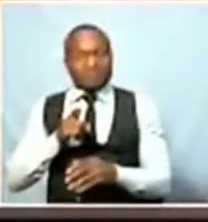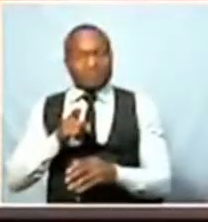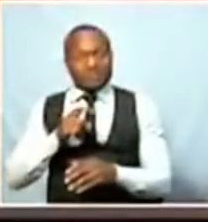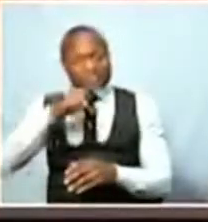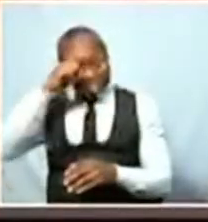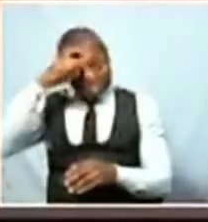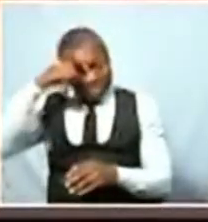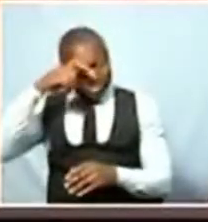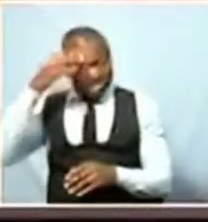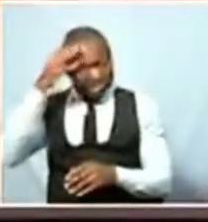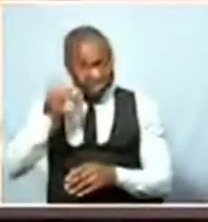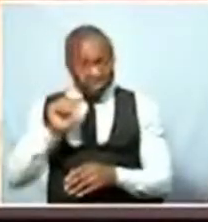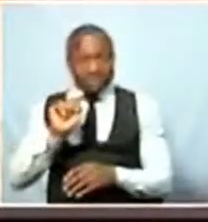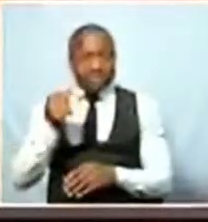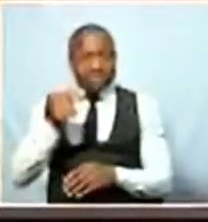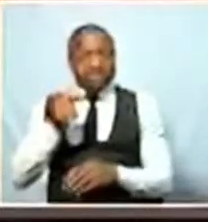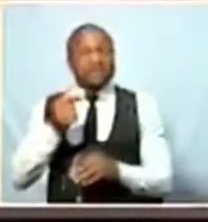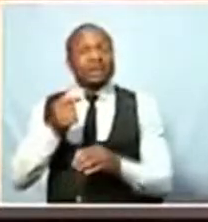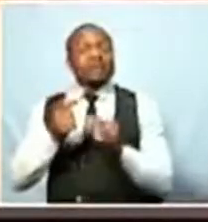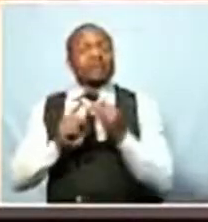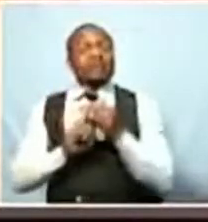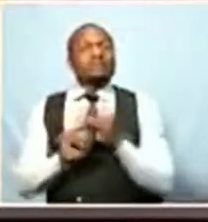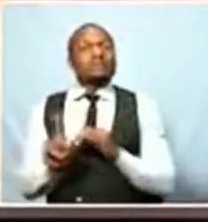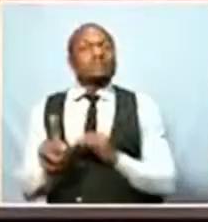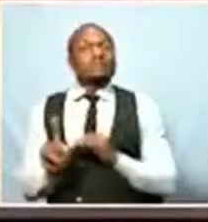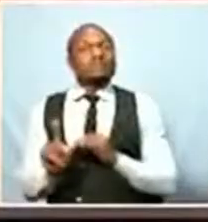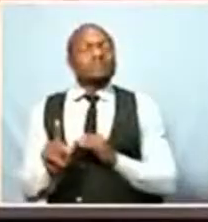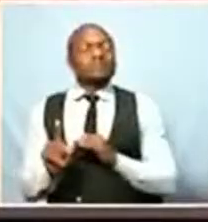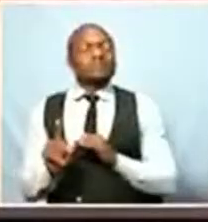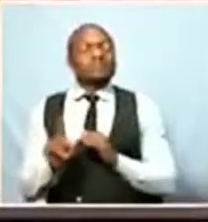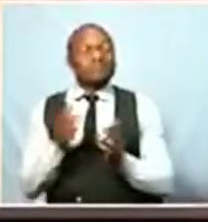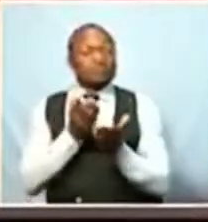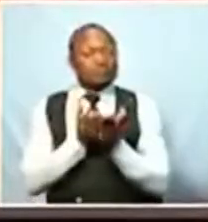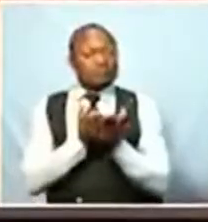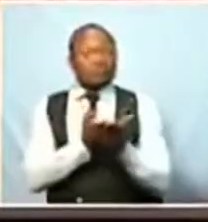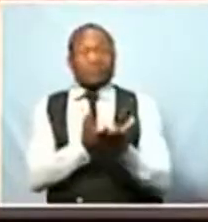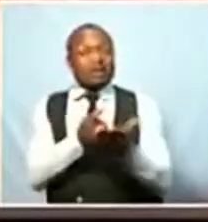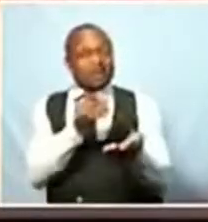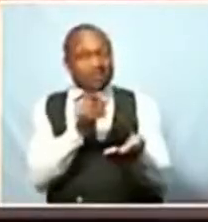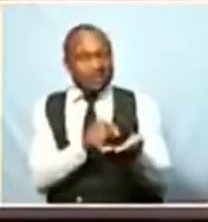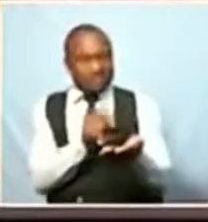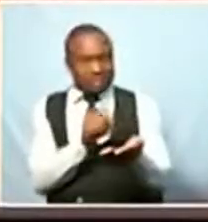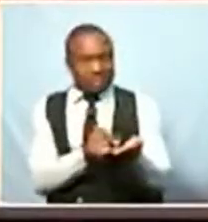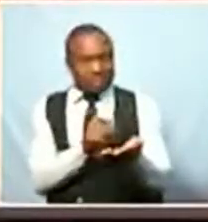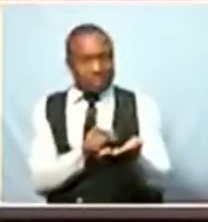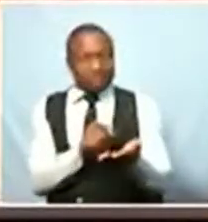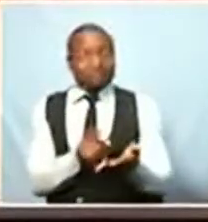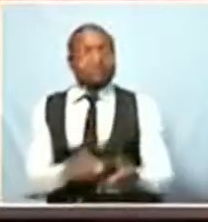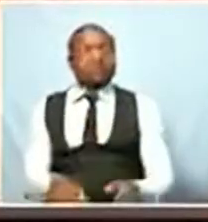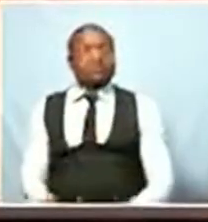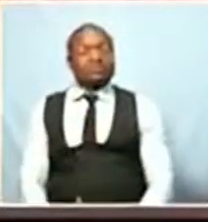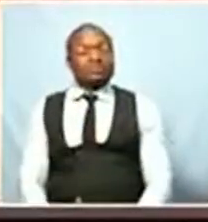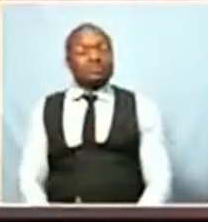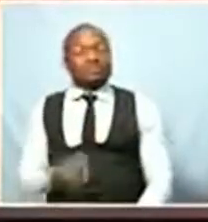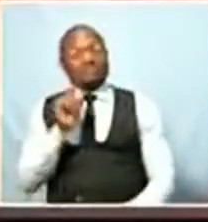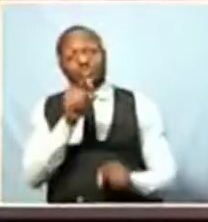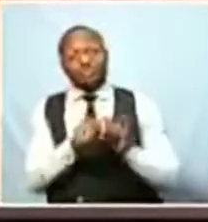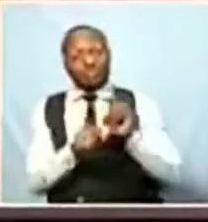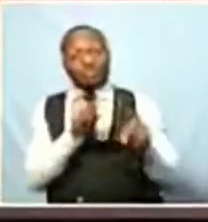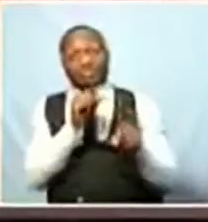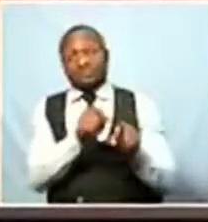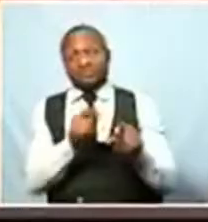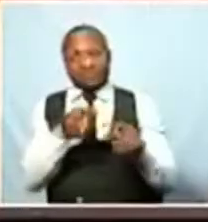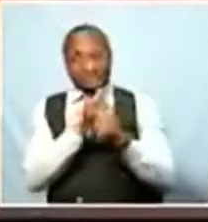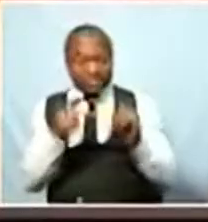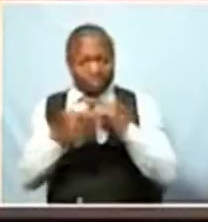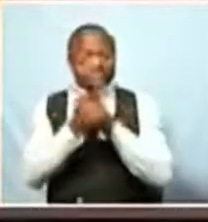General escaped his submission here, escaped the accusation that he was contradicting